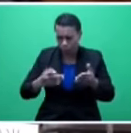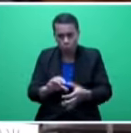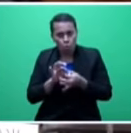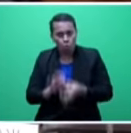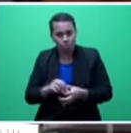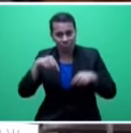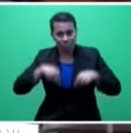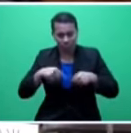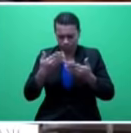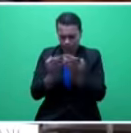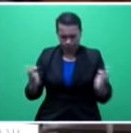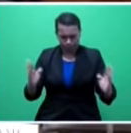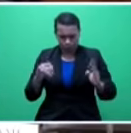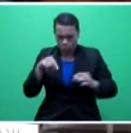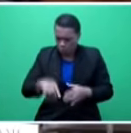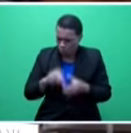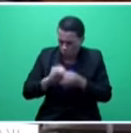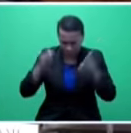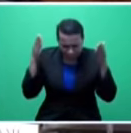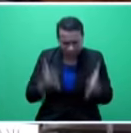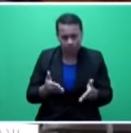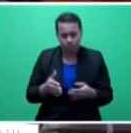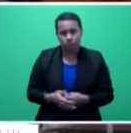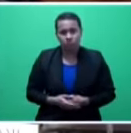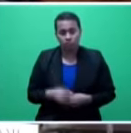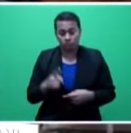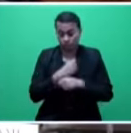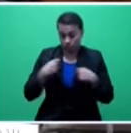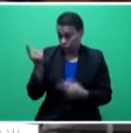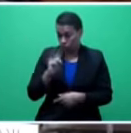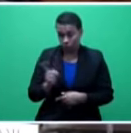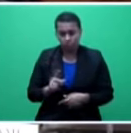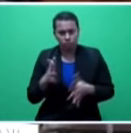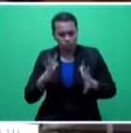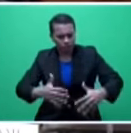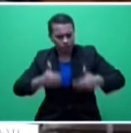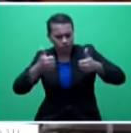comparative and competitive advantages before venturing out.